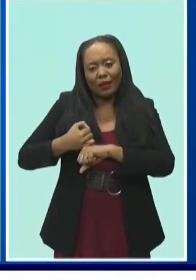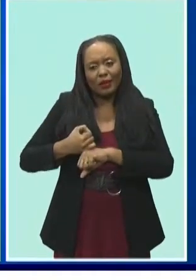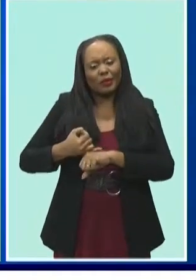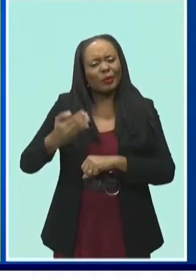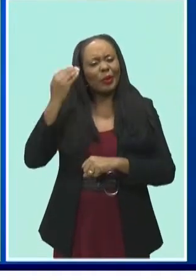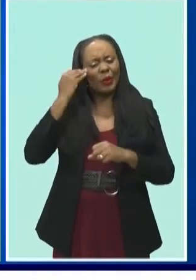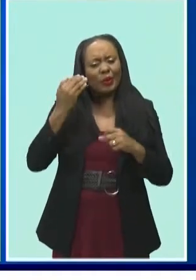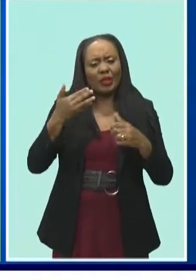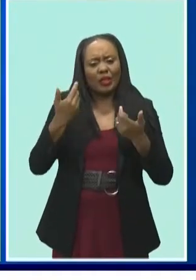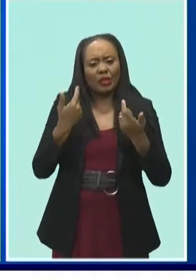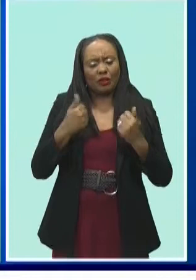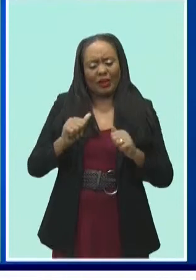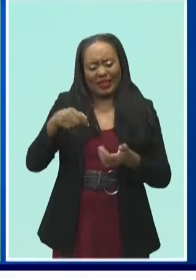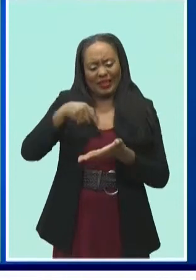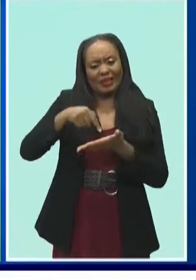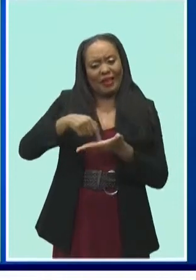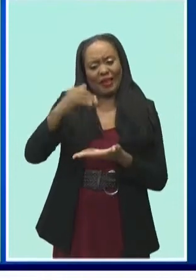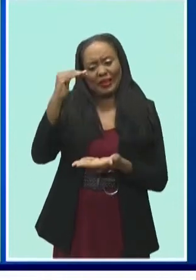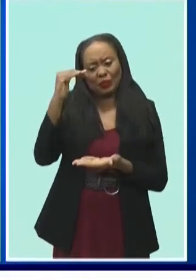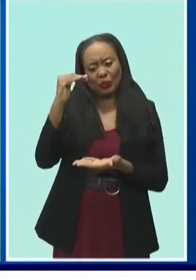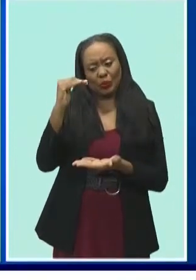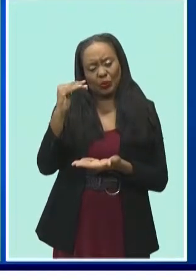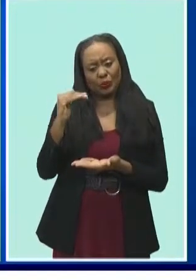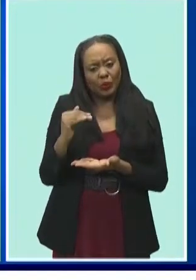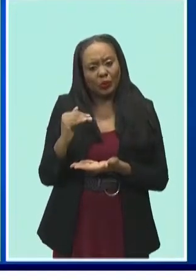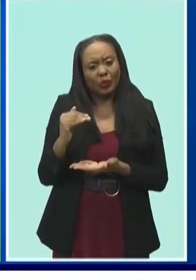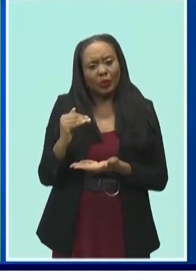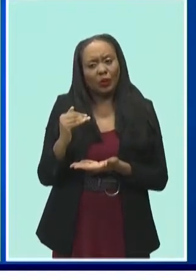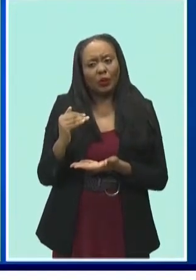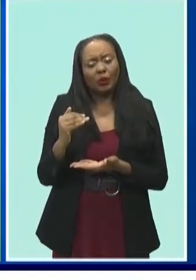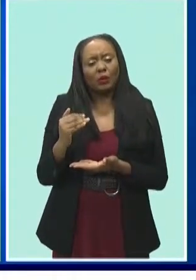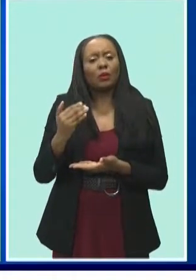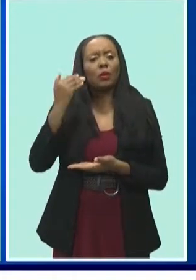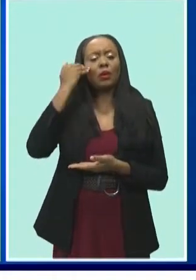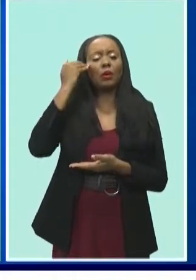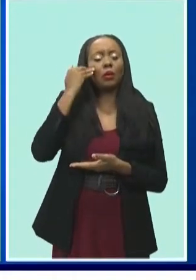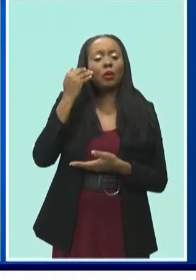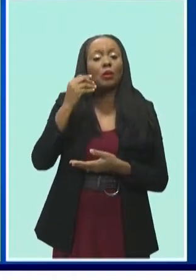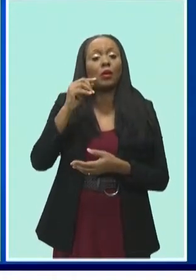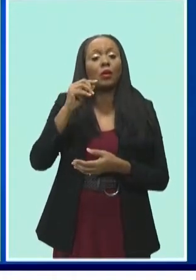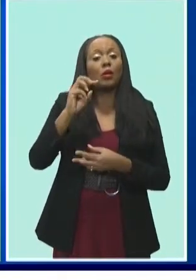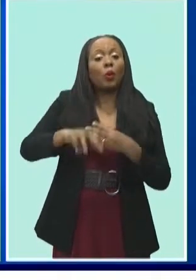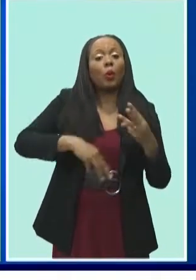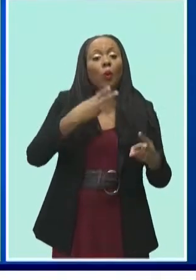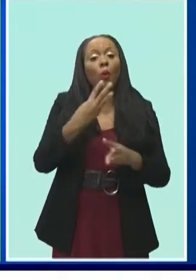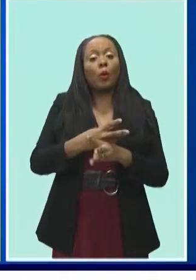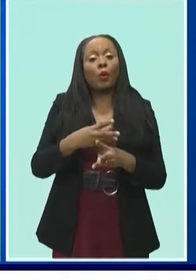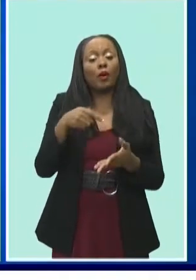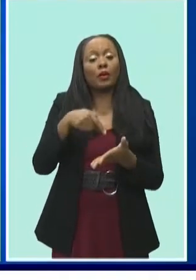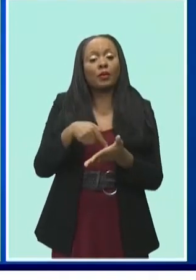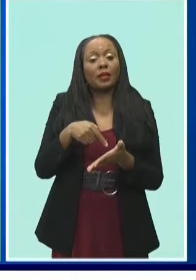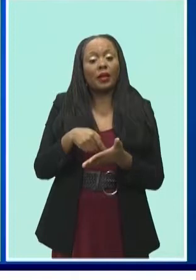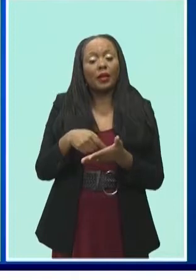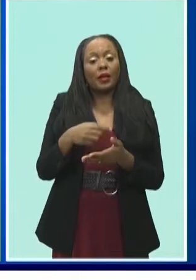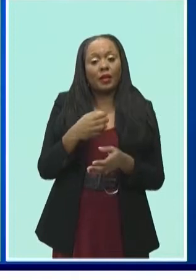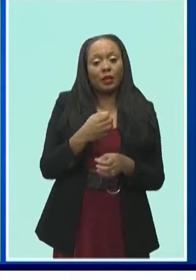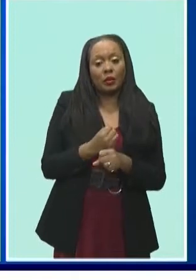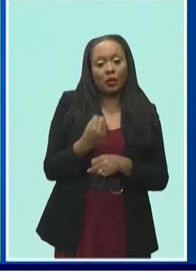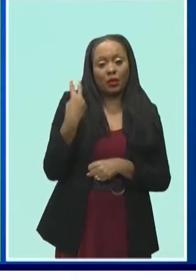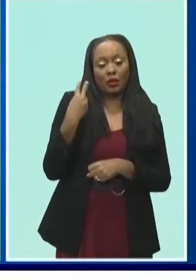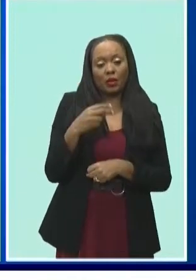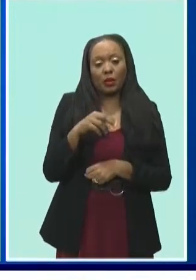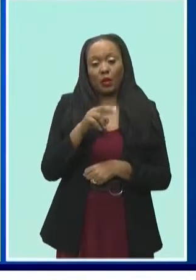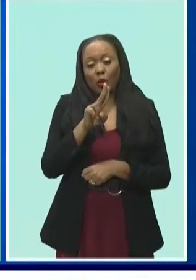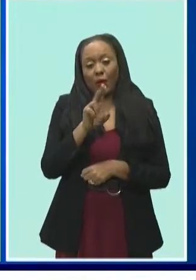debt. And across the world, we said in our ad that the global debt stands right in 2017, it stood at